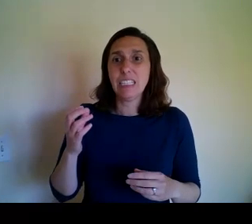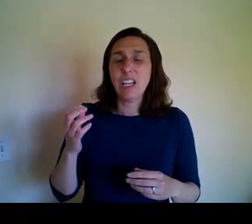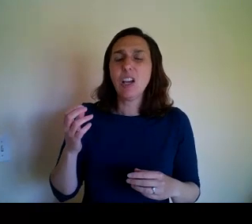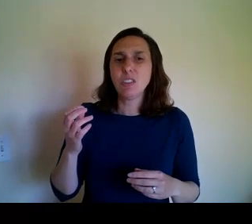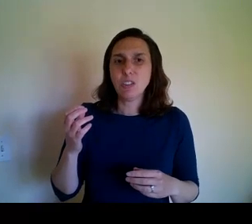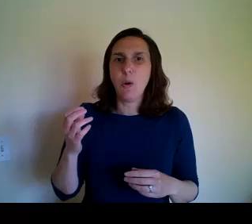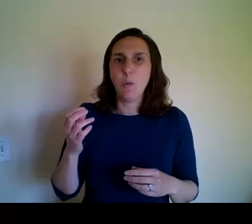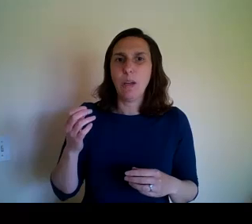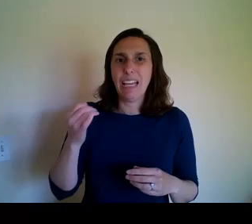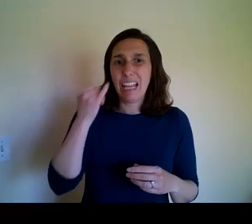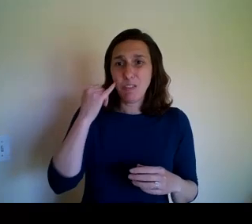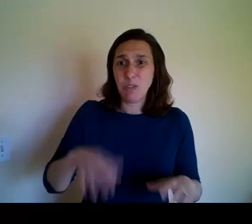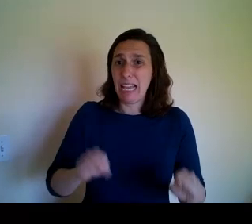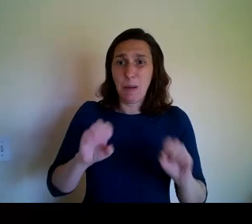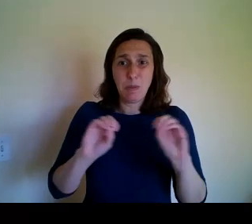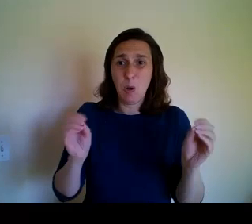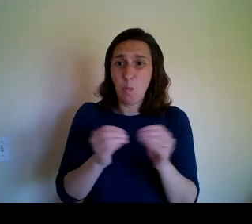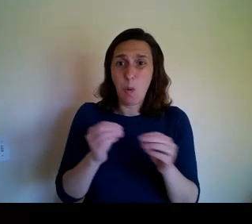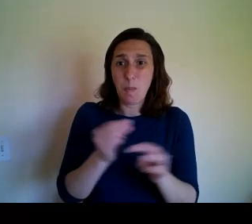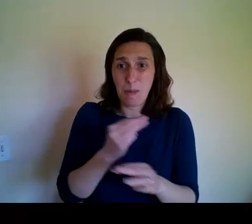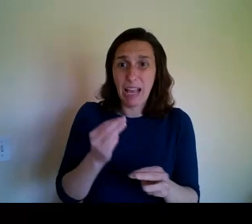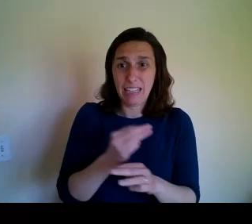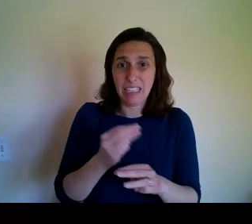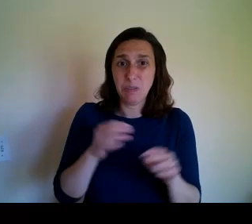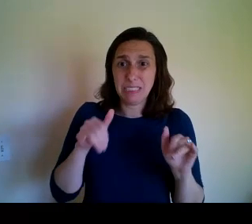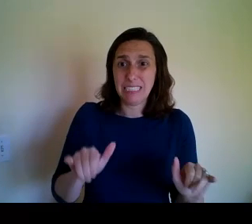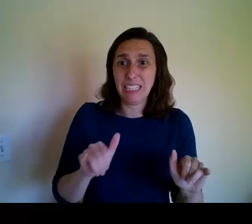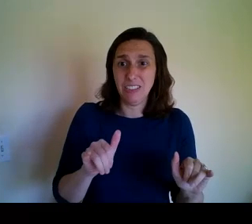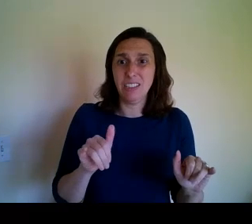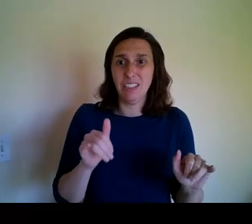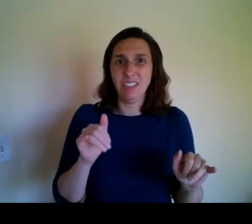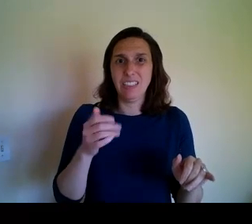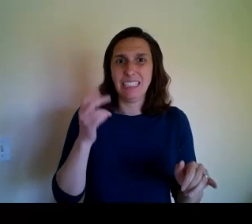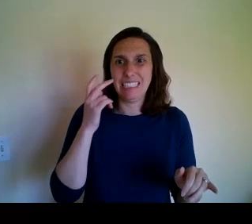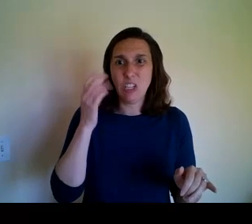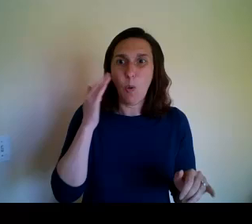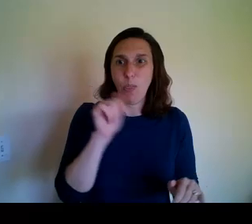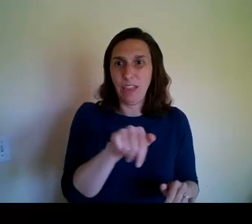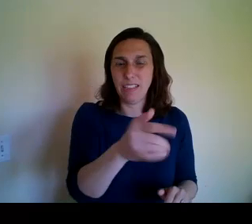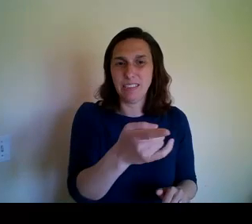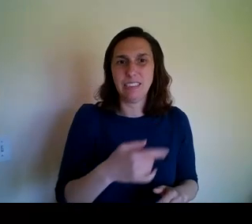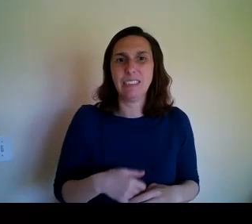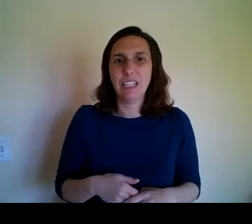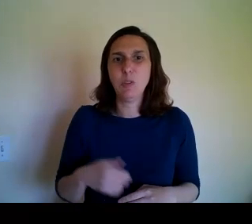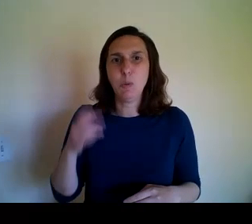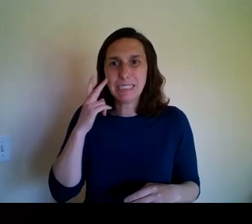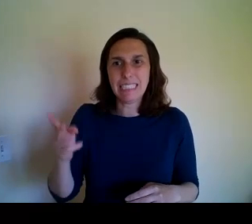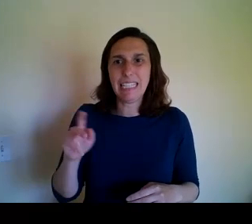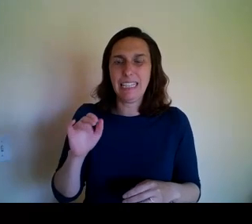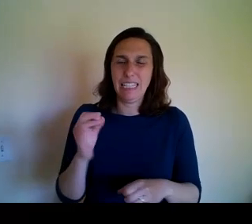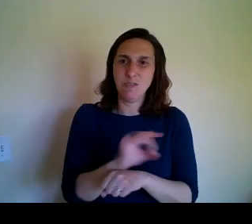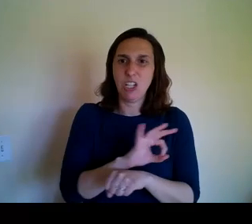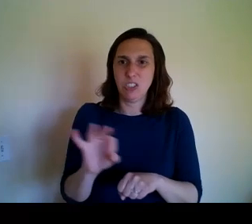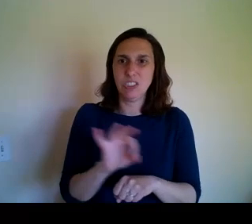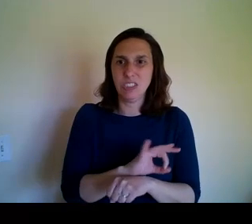and logarithms from a functional use. That the answer is supplied somewhere, and you're going to have functions that use these things.